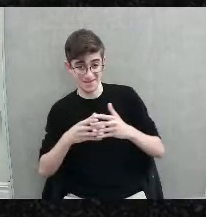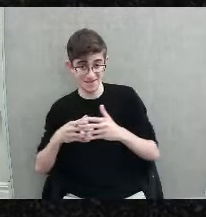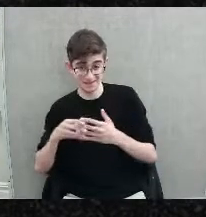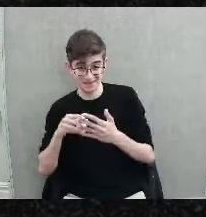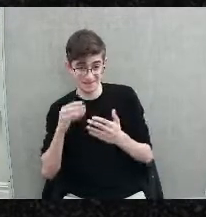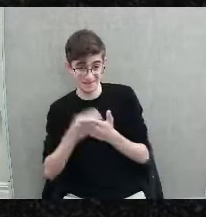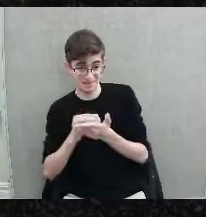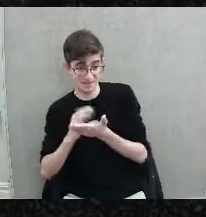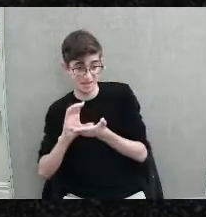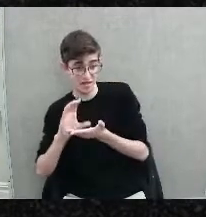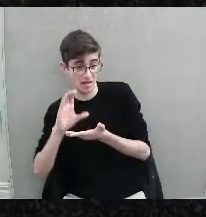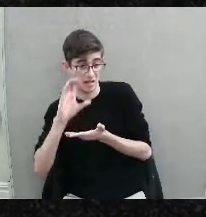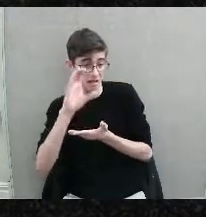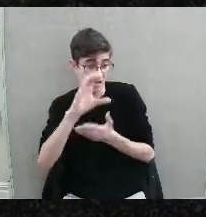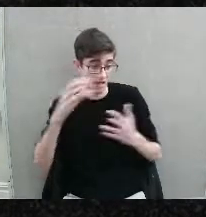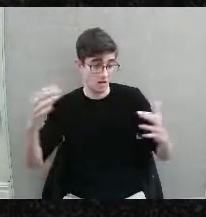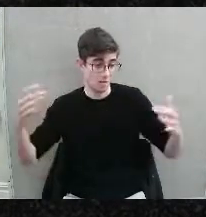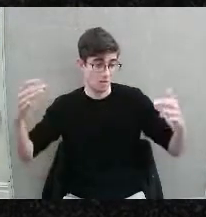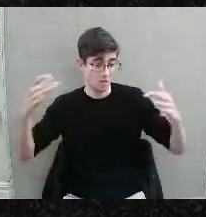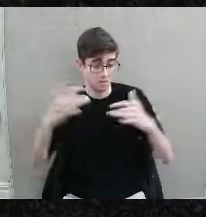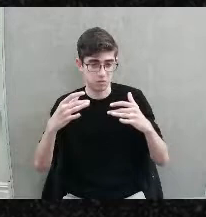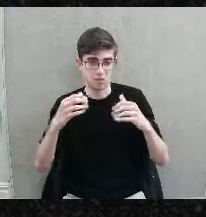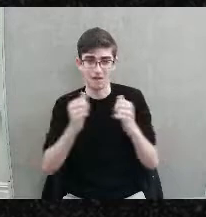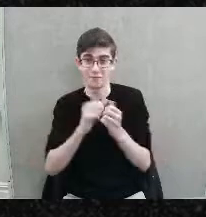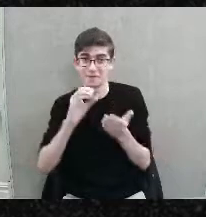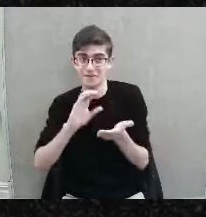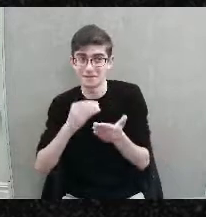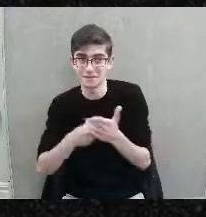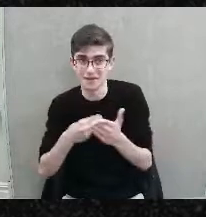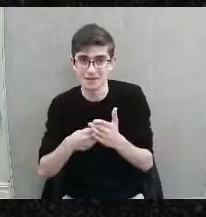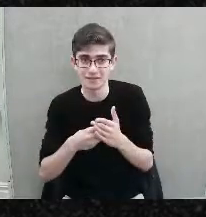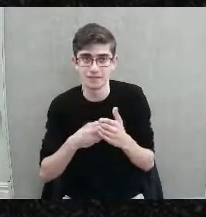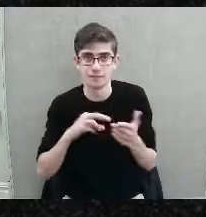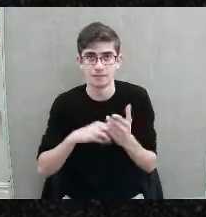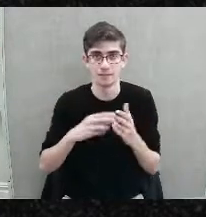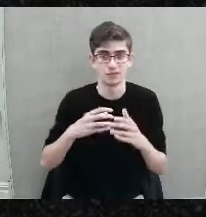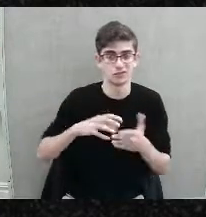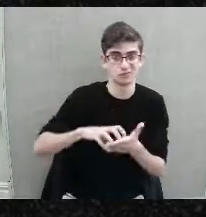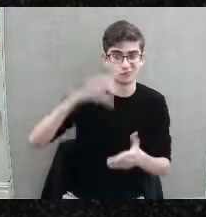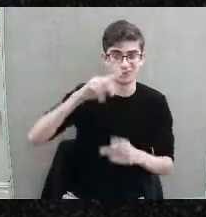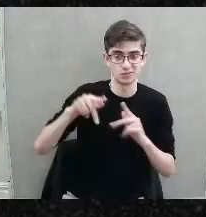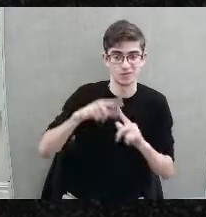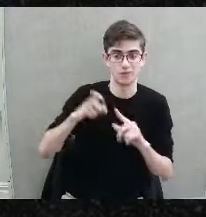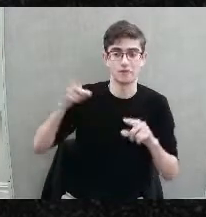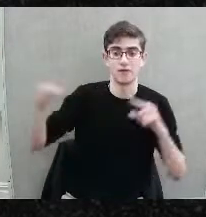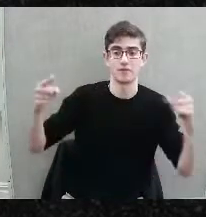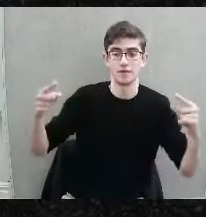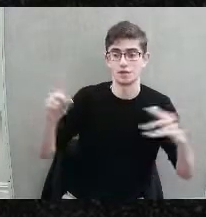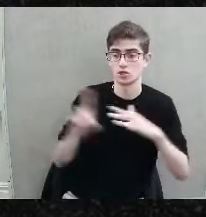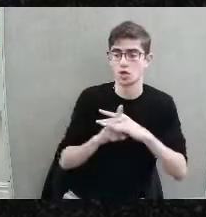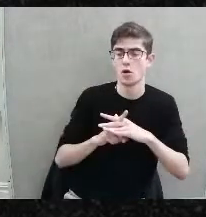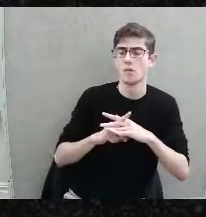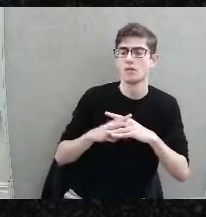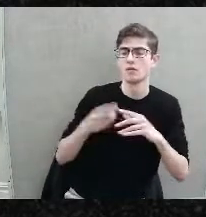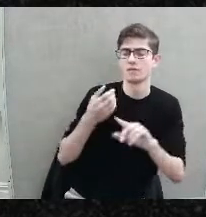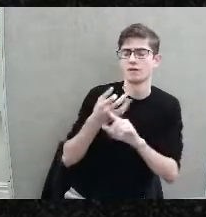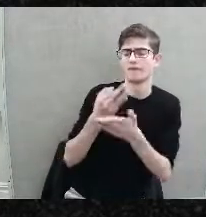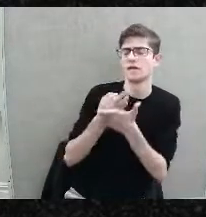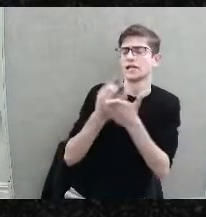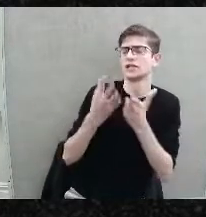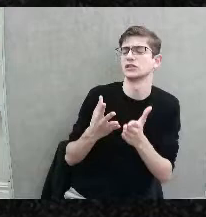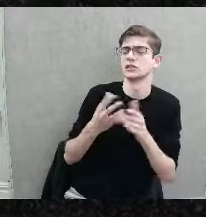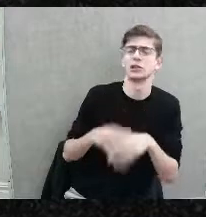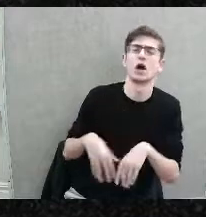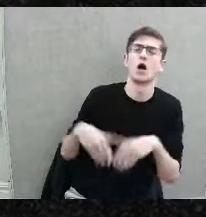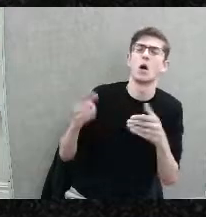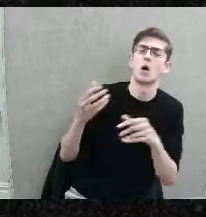capital come these wealthy financiers, right? And so they build up these precarious hierarchies as people try to court this capital and sort of curry